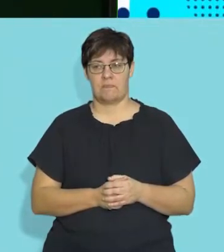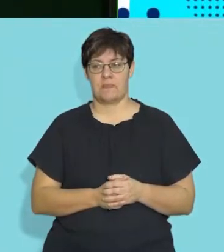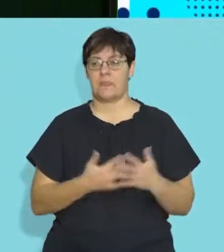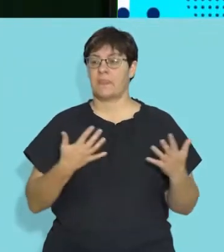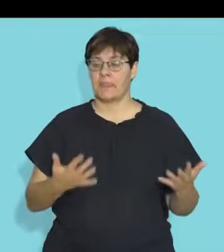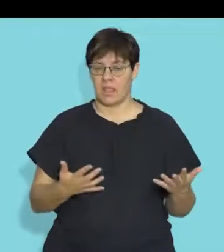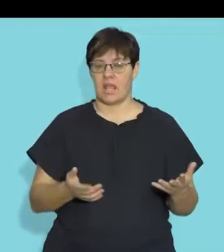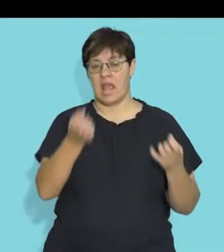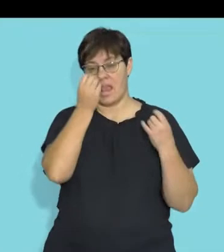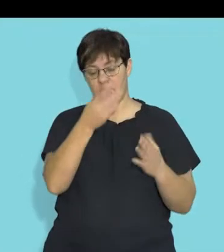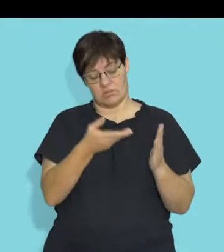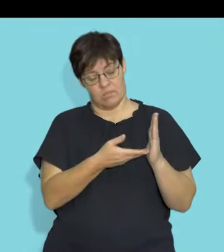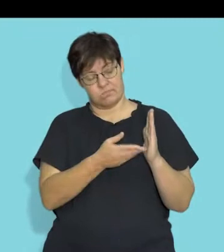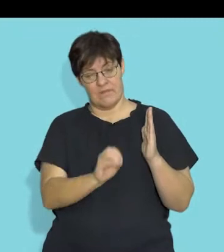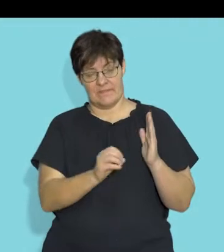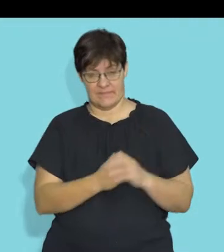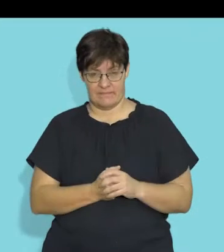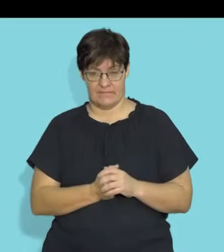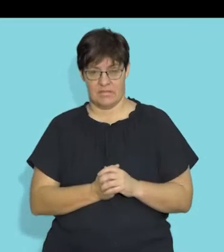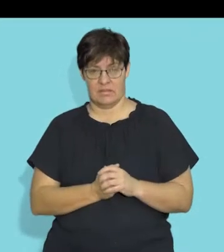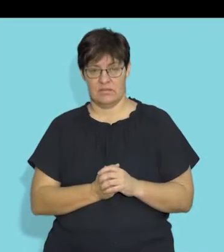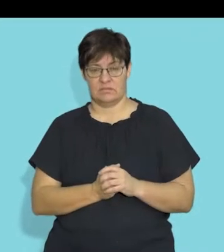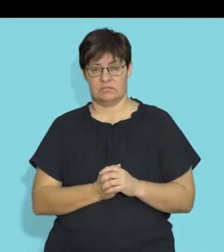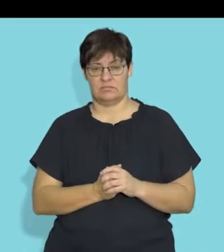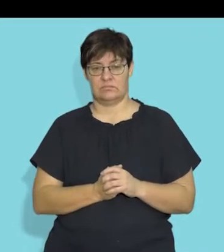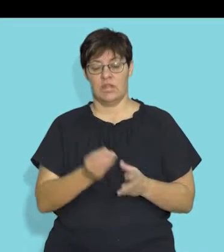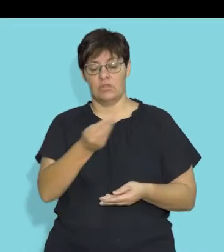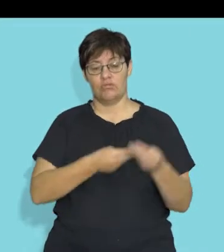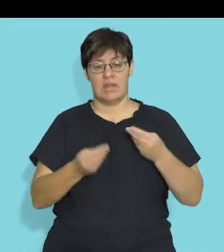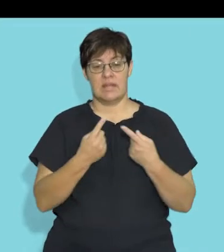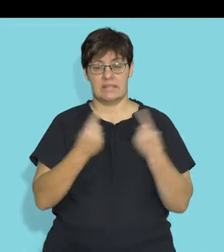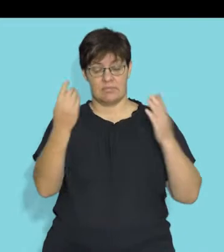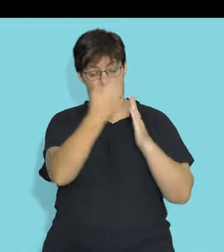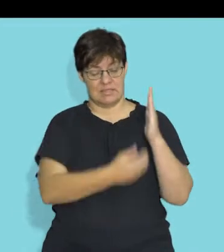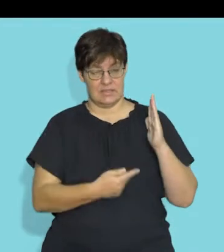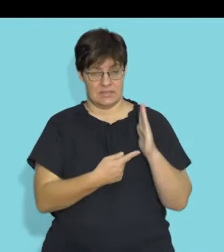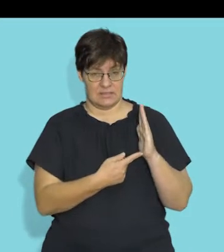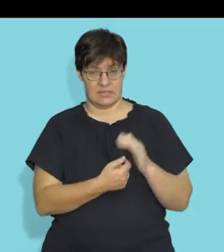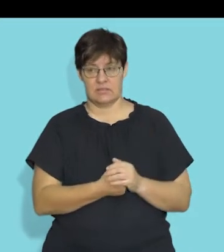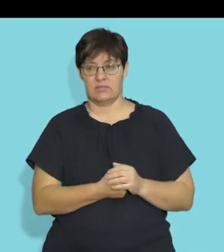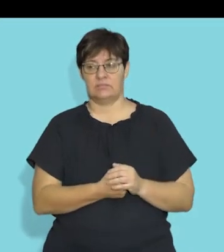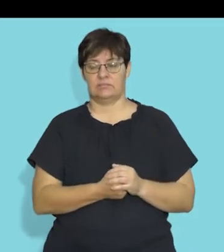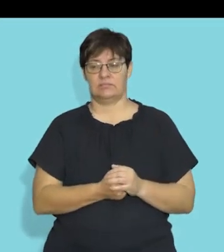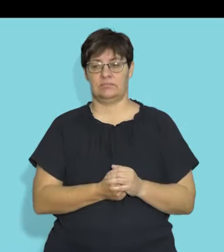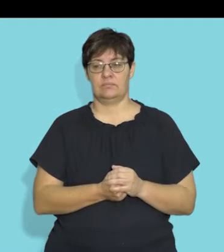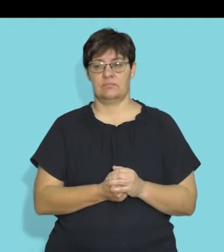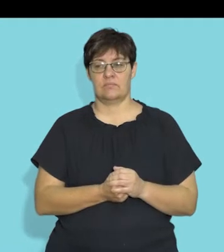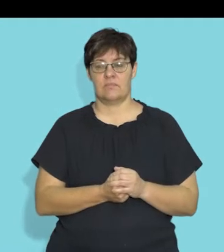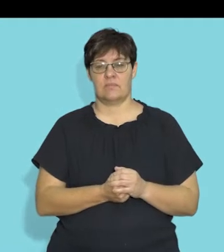Okay, so this is our information that we have. We have to work out the trading statement. Let's see how we're going to do